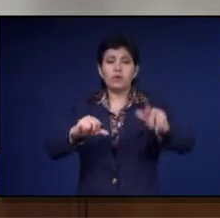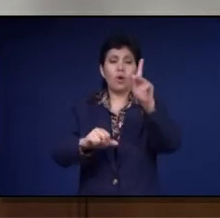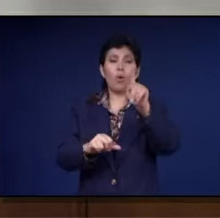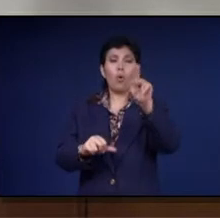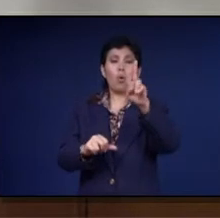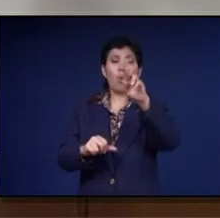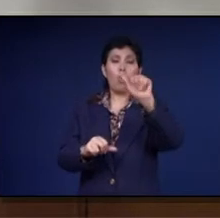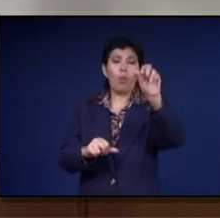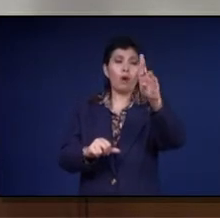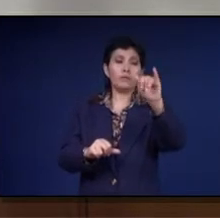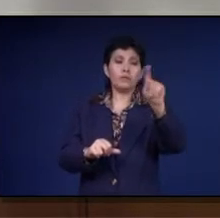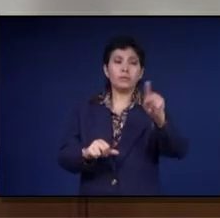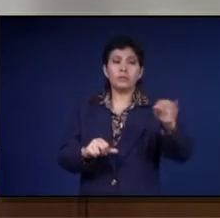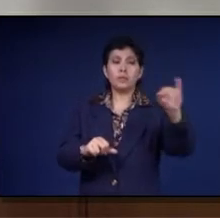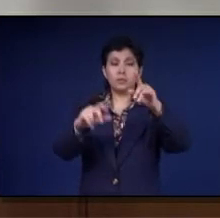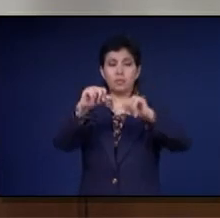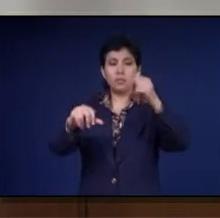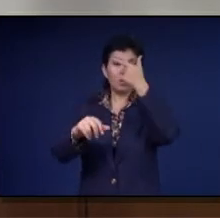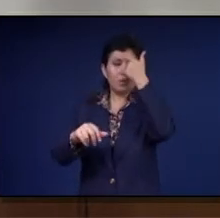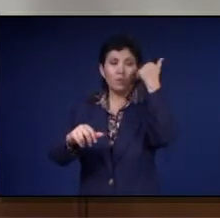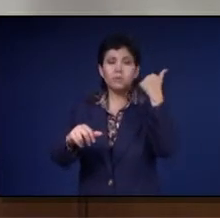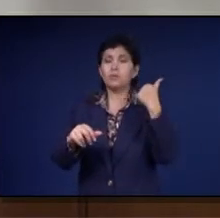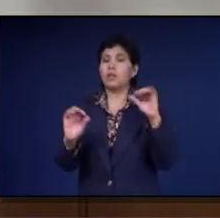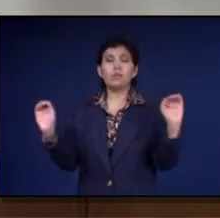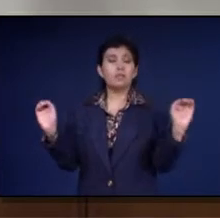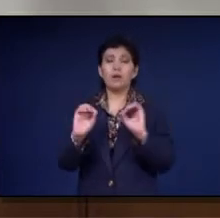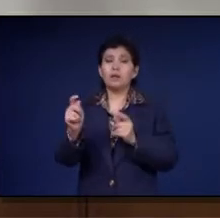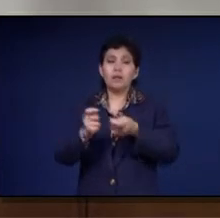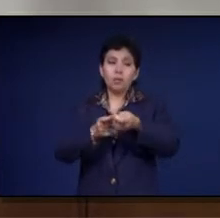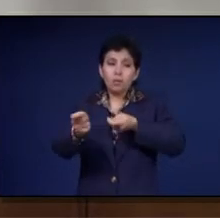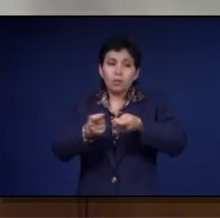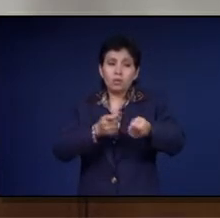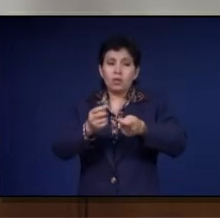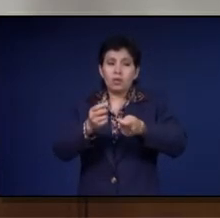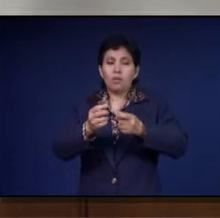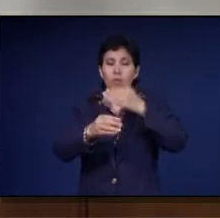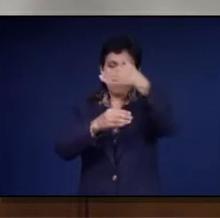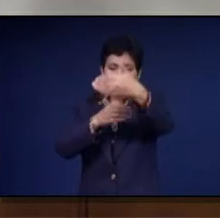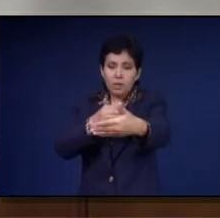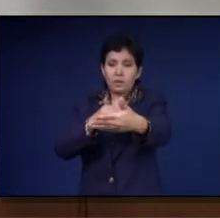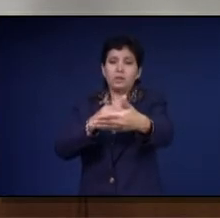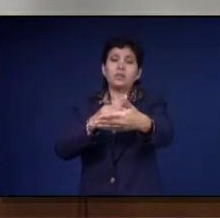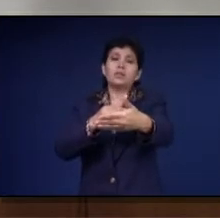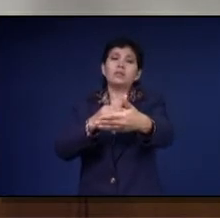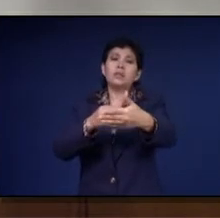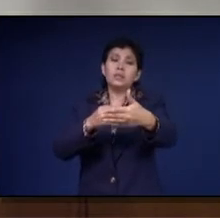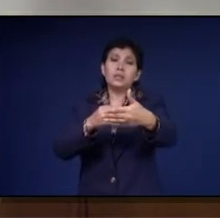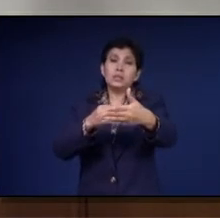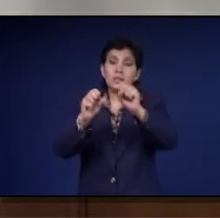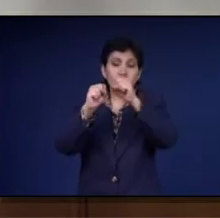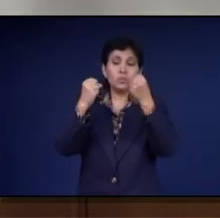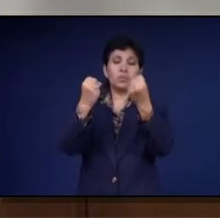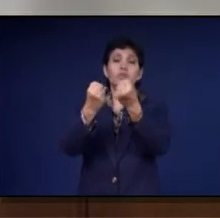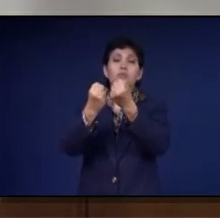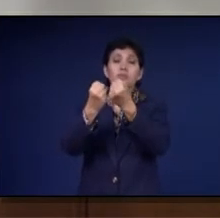it happens because you have no control over the situation. That's why you need to use quasi-experiment.